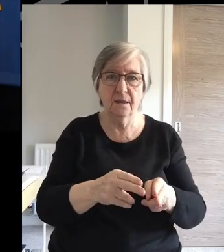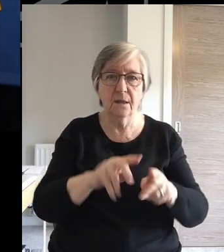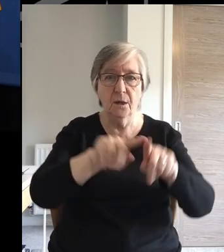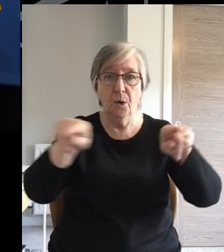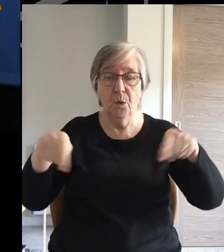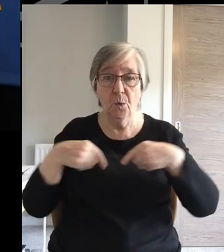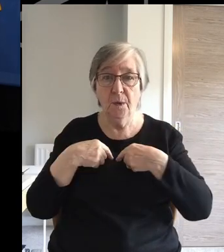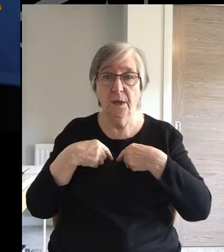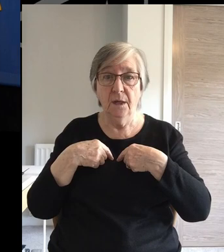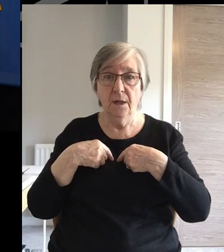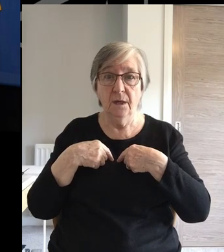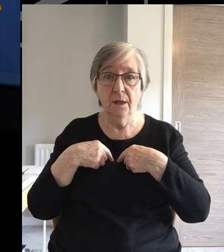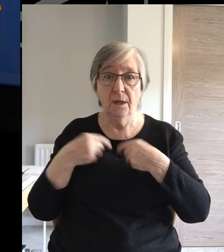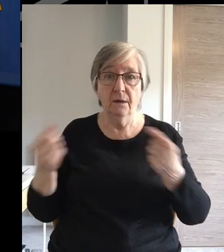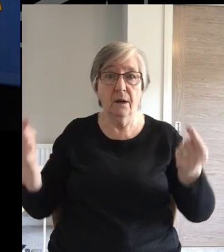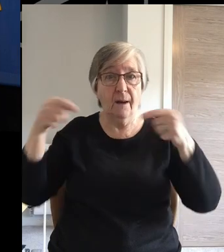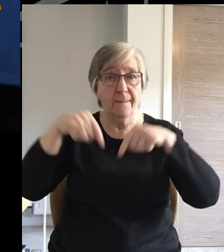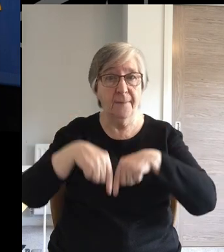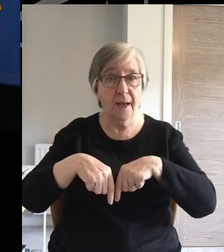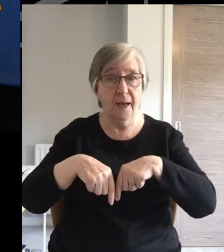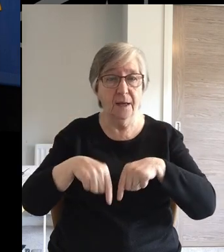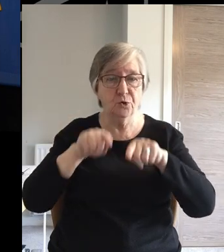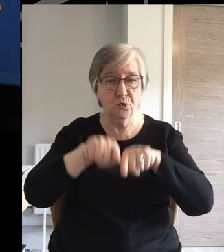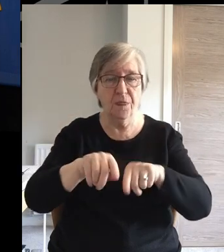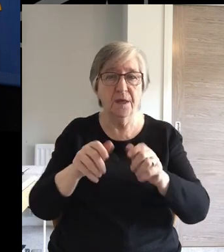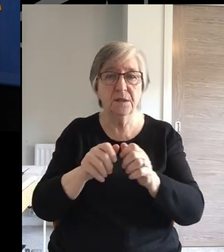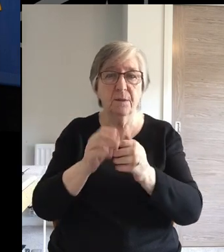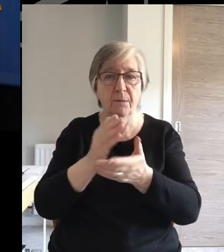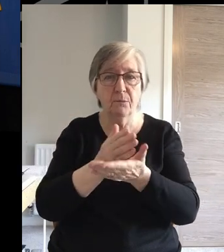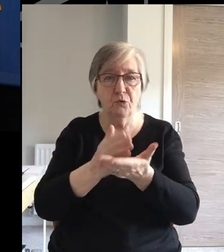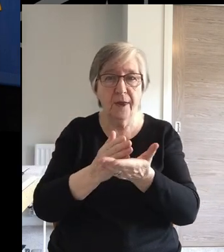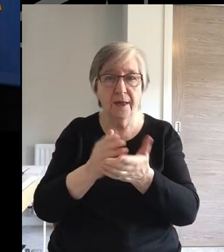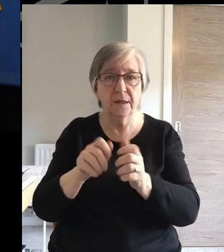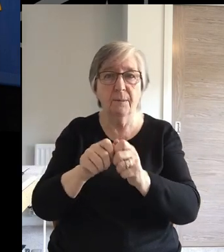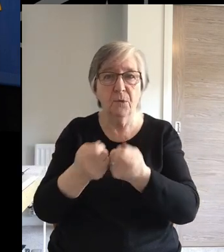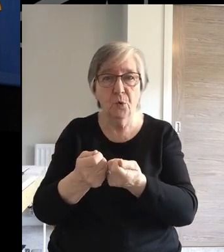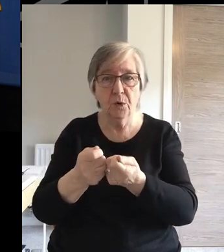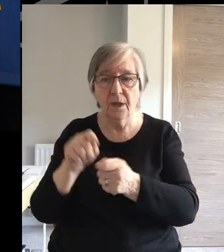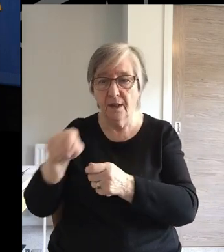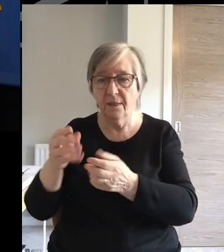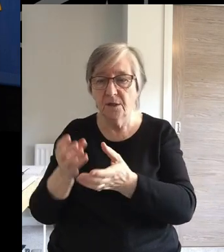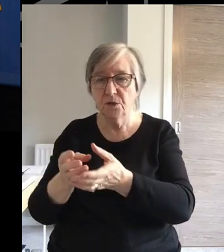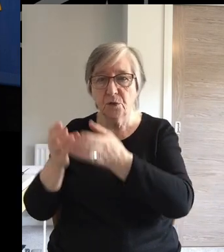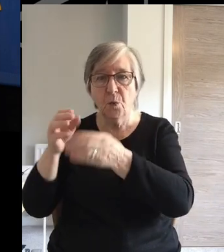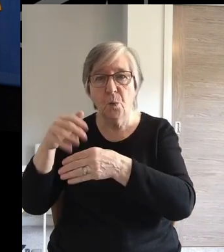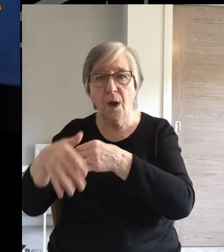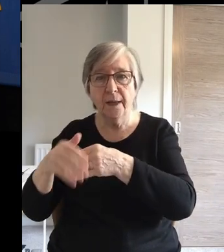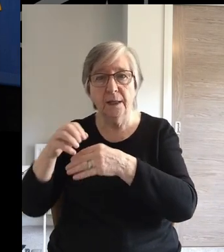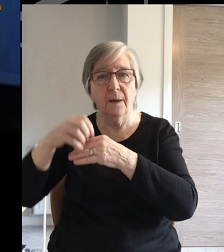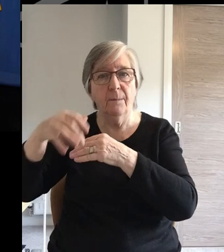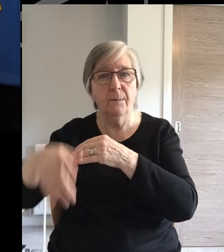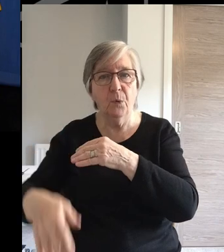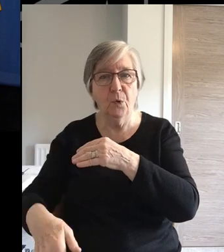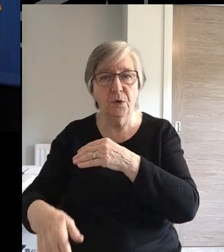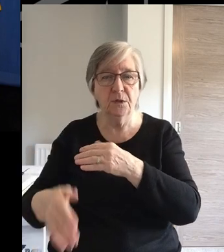back here to this bread broken, to this wine